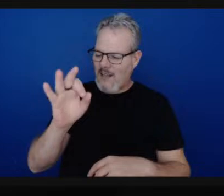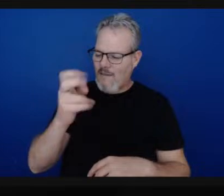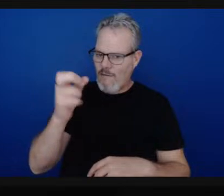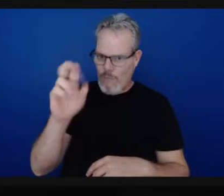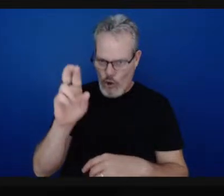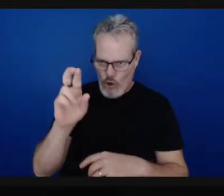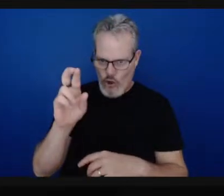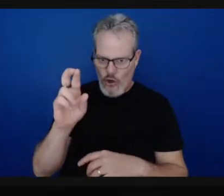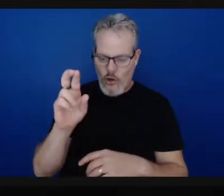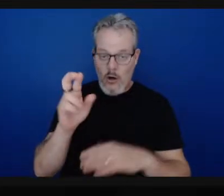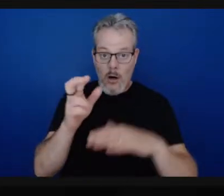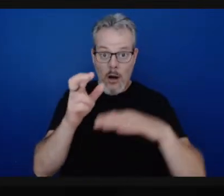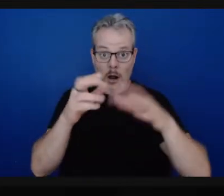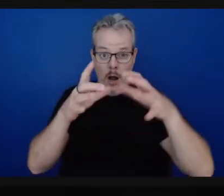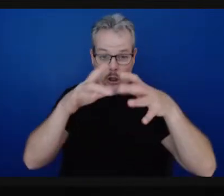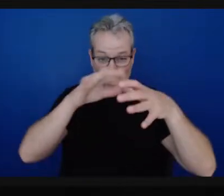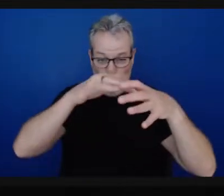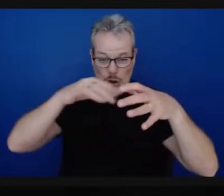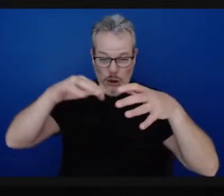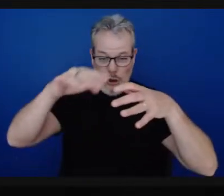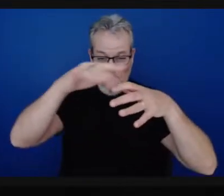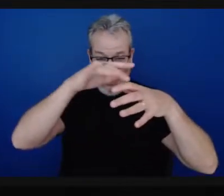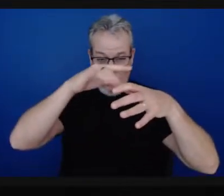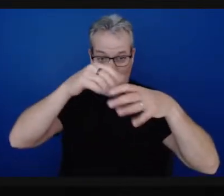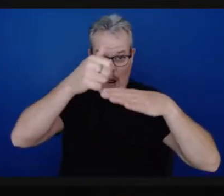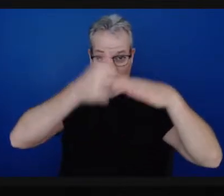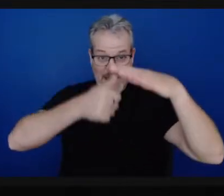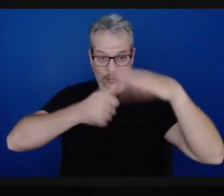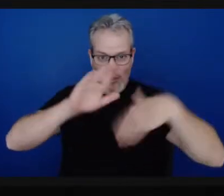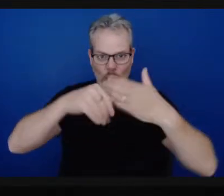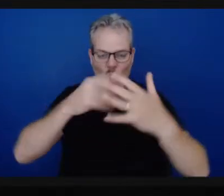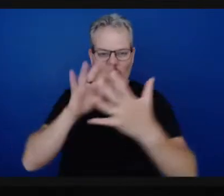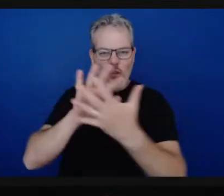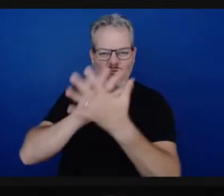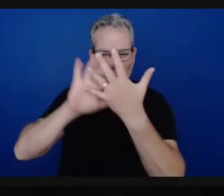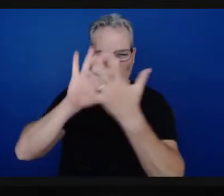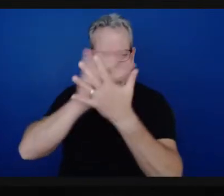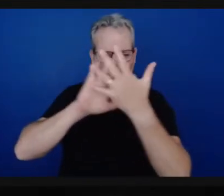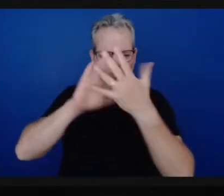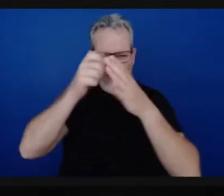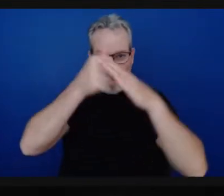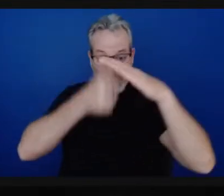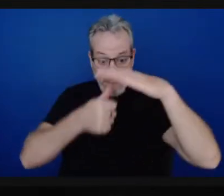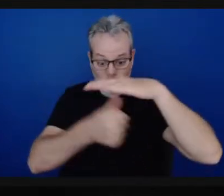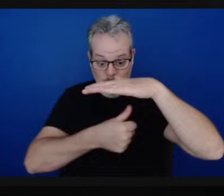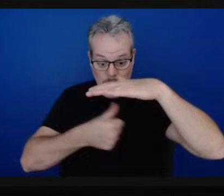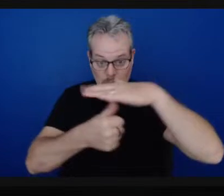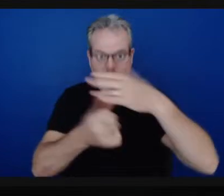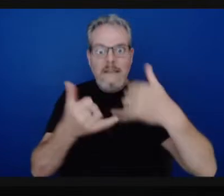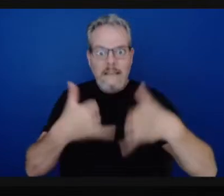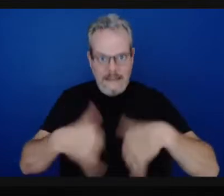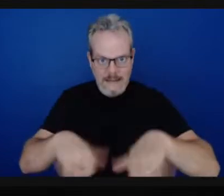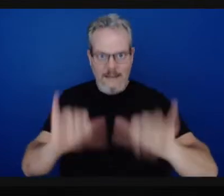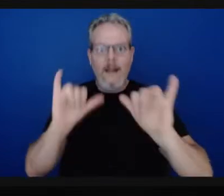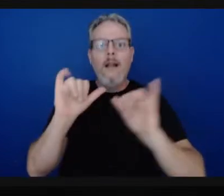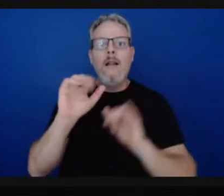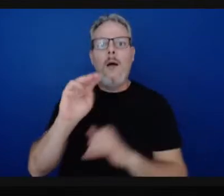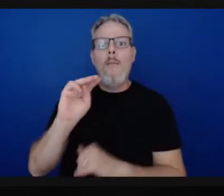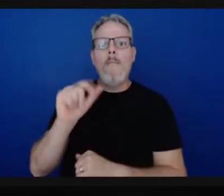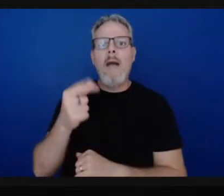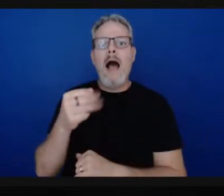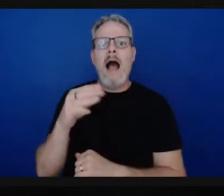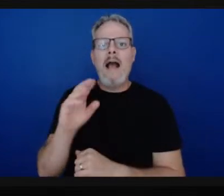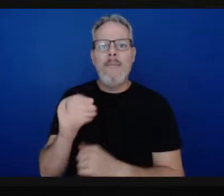Remember, underneath all this gray hardened lava, there's still liquid magma underneath there. And